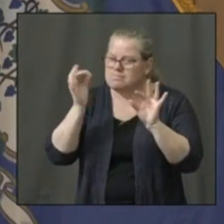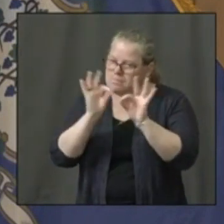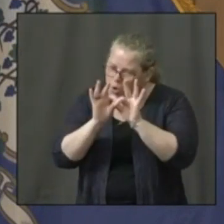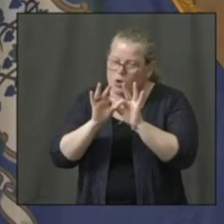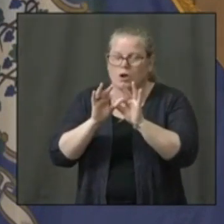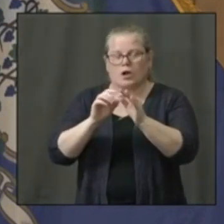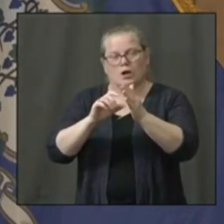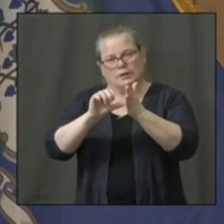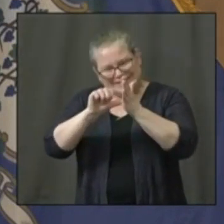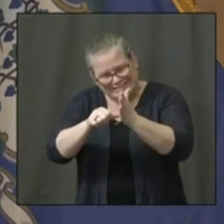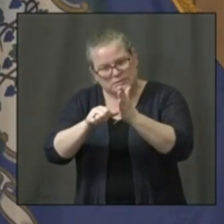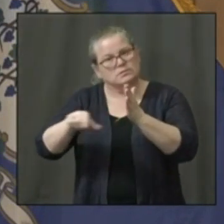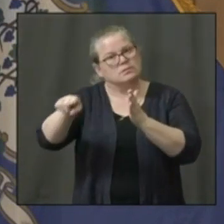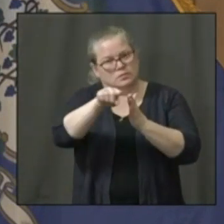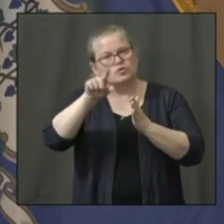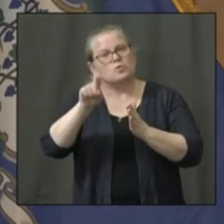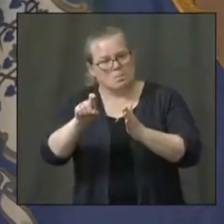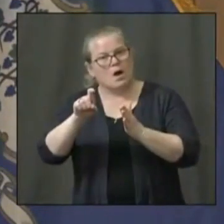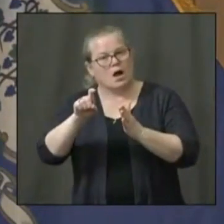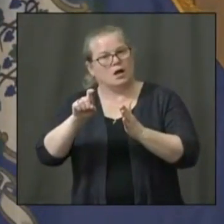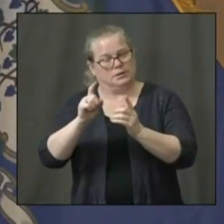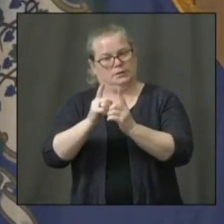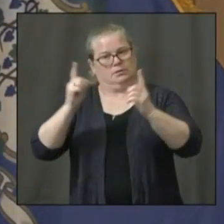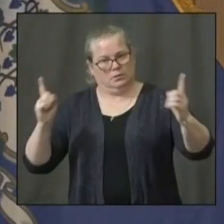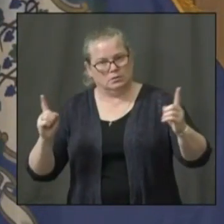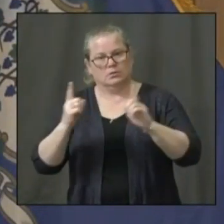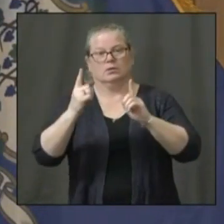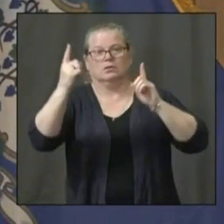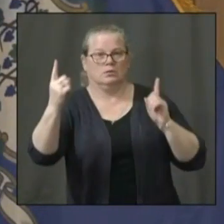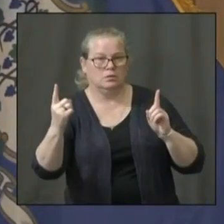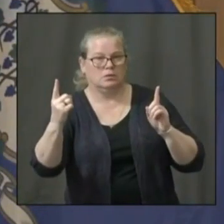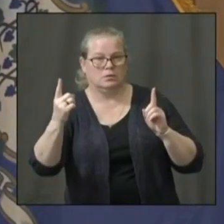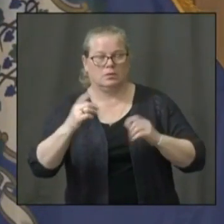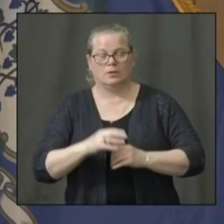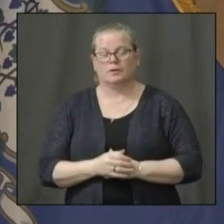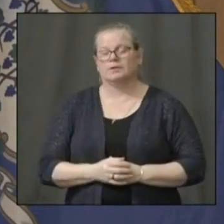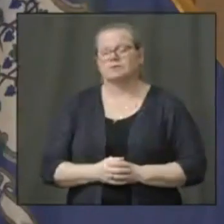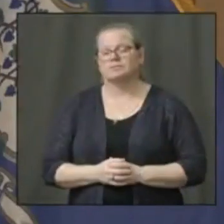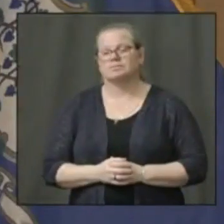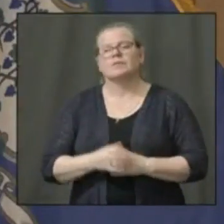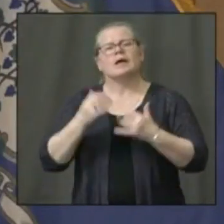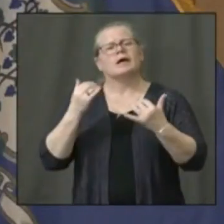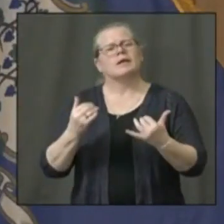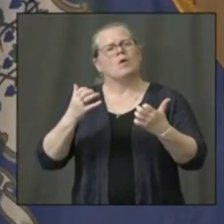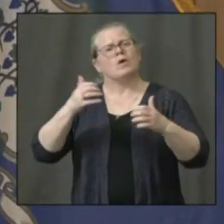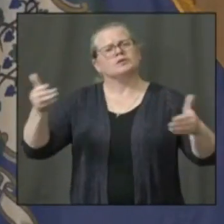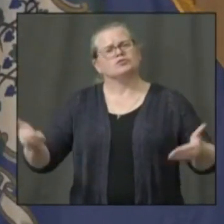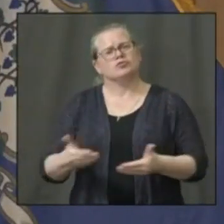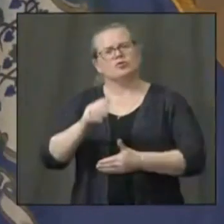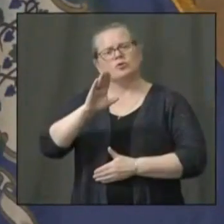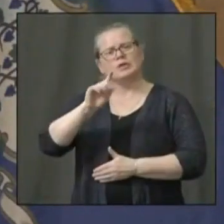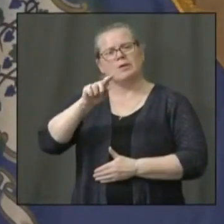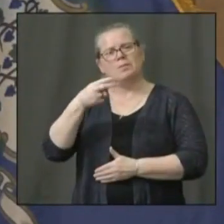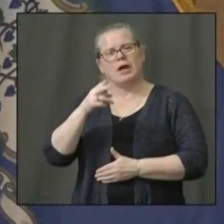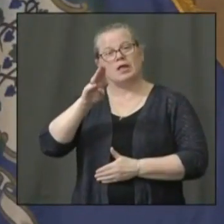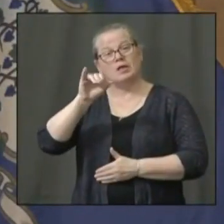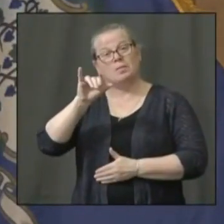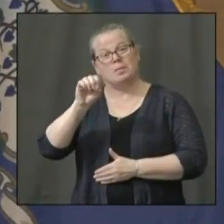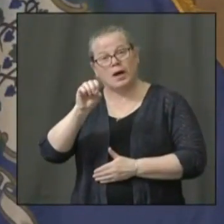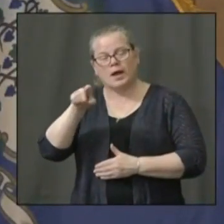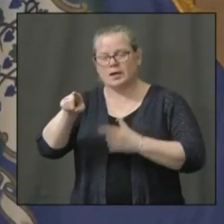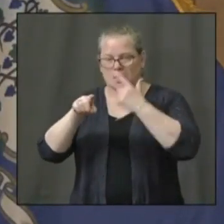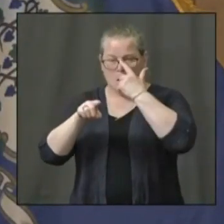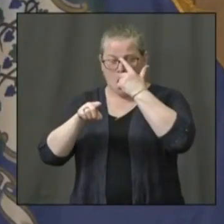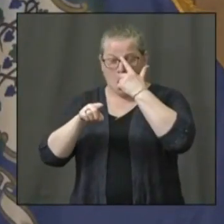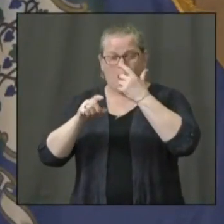seriously. You know, with that, let me introduce Beth Bai. You know, Beth had the foresight. A lot of other states were shutting down